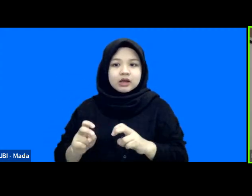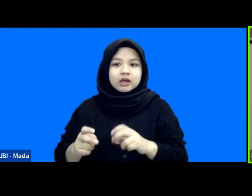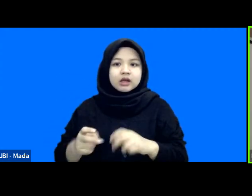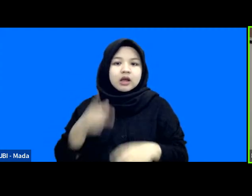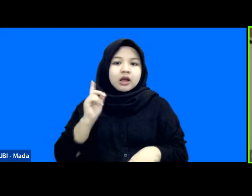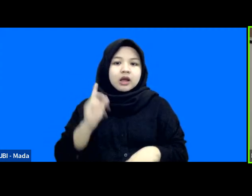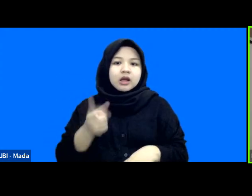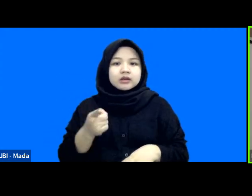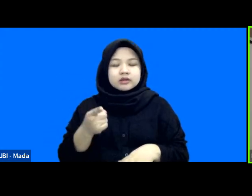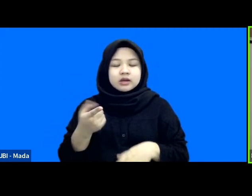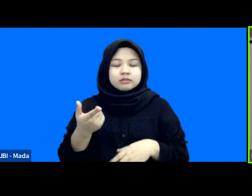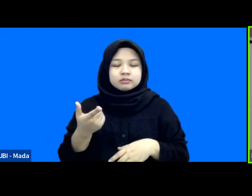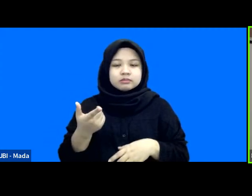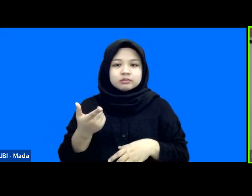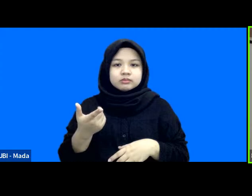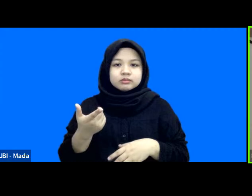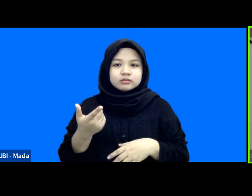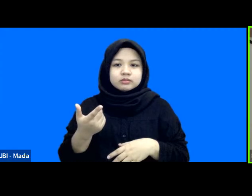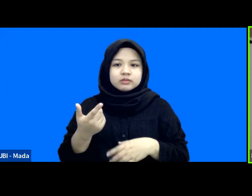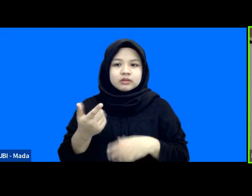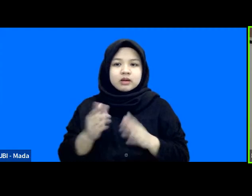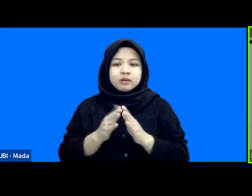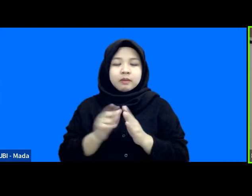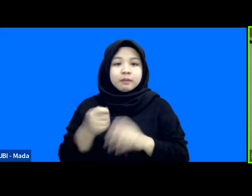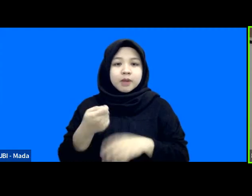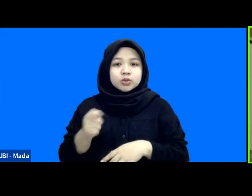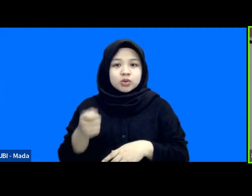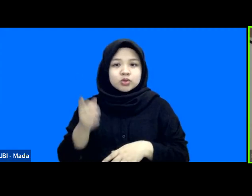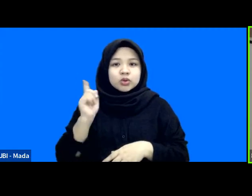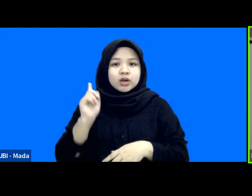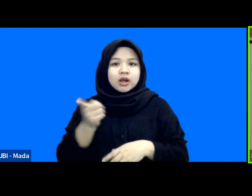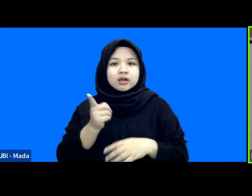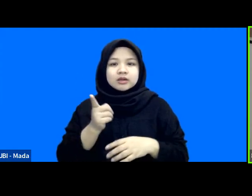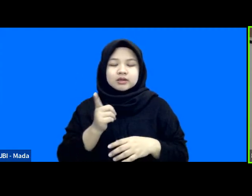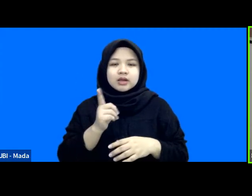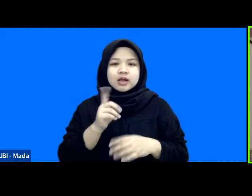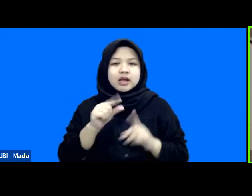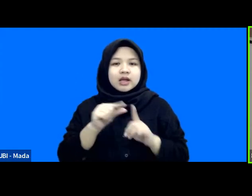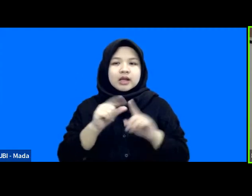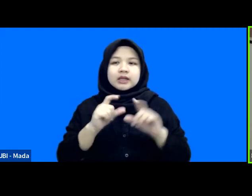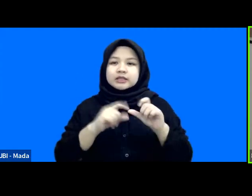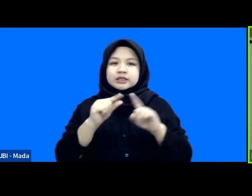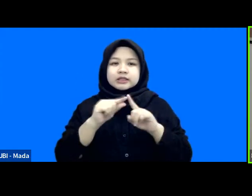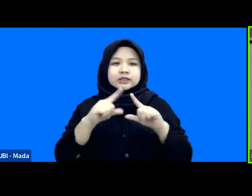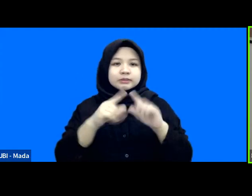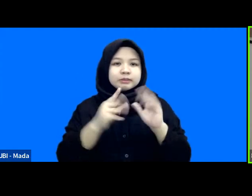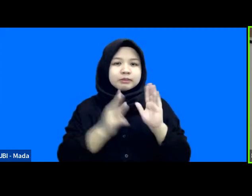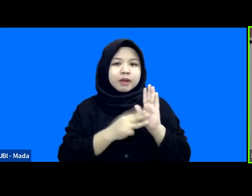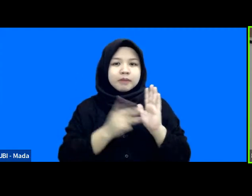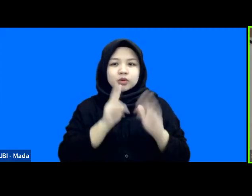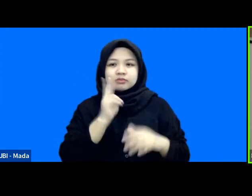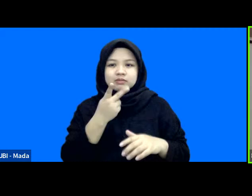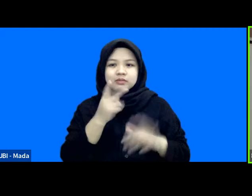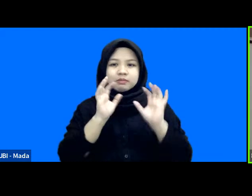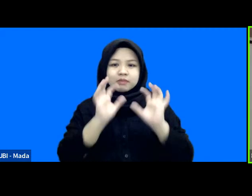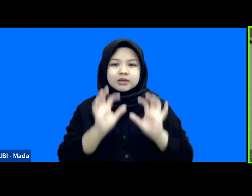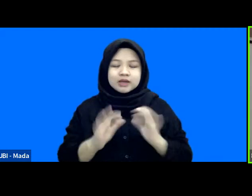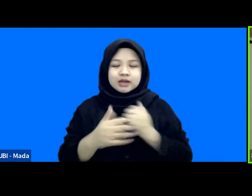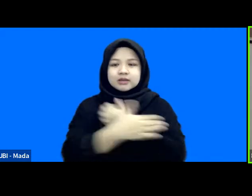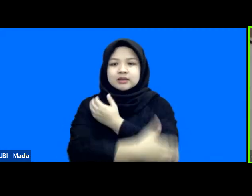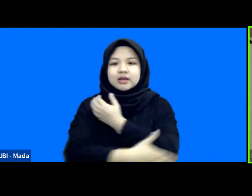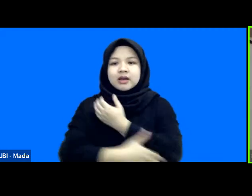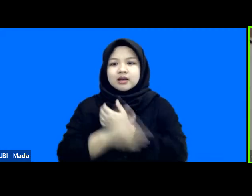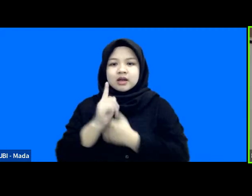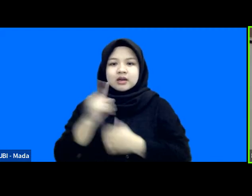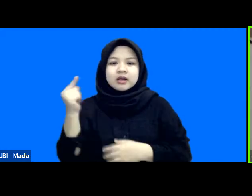a scam is happening from country to country. Elections are being manipulated. That's a threat to democracy. The threat to education is worse because children are going to